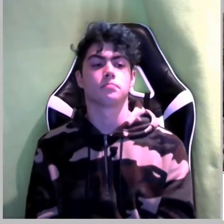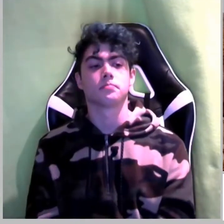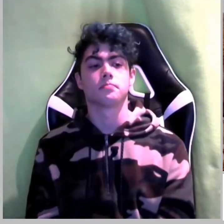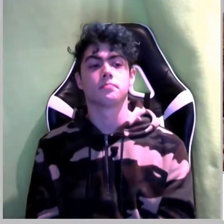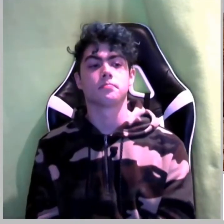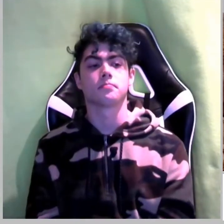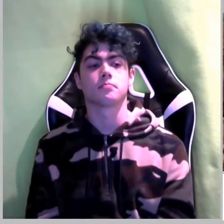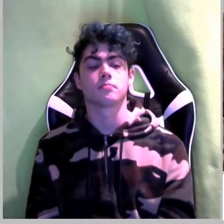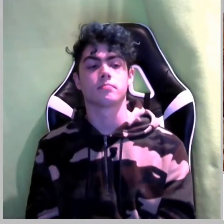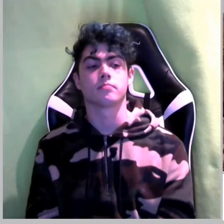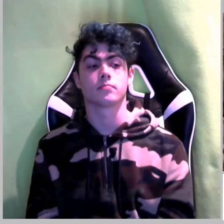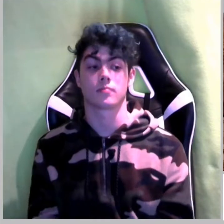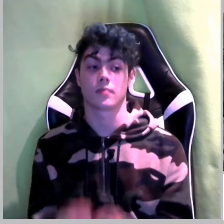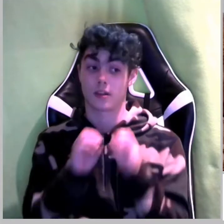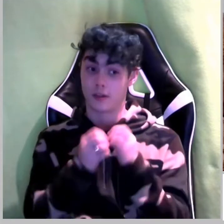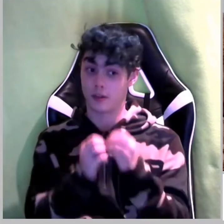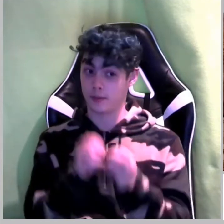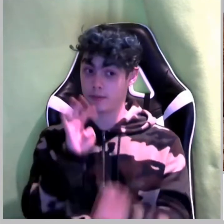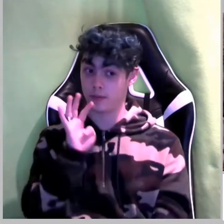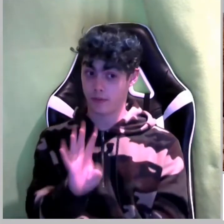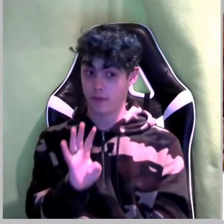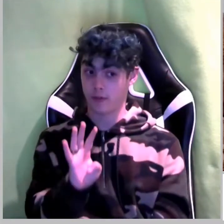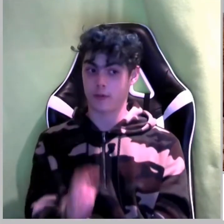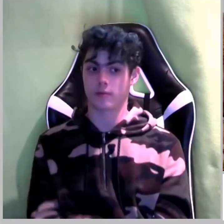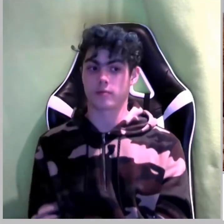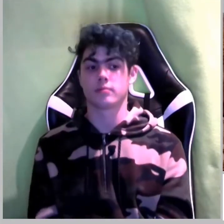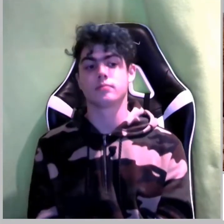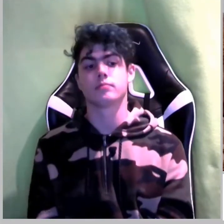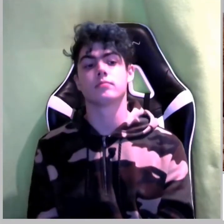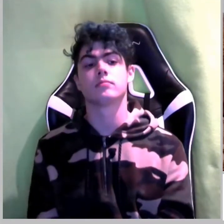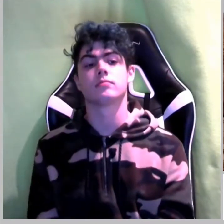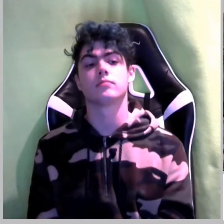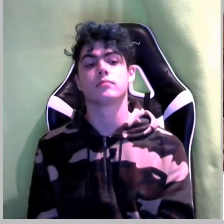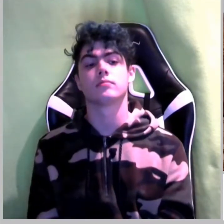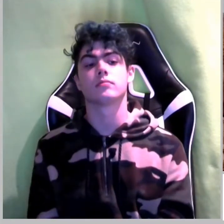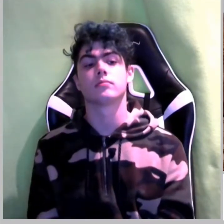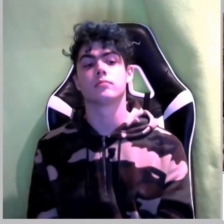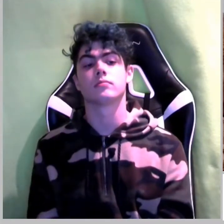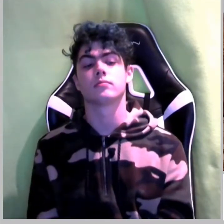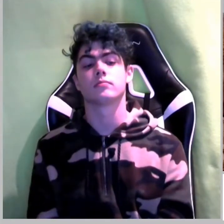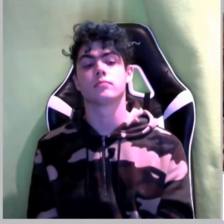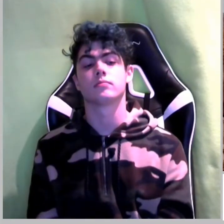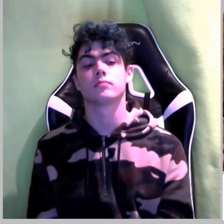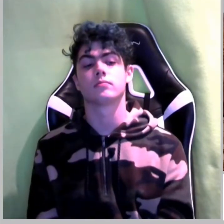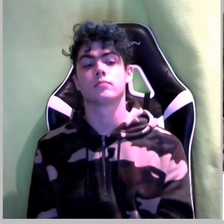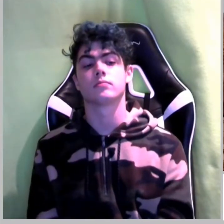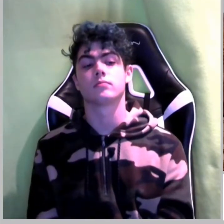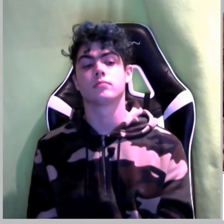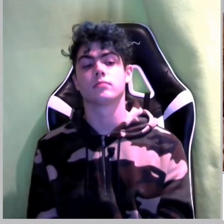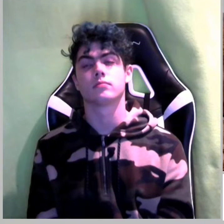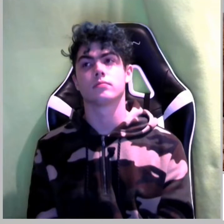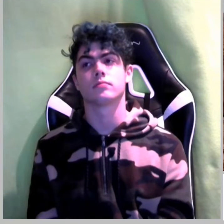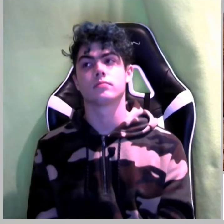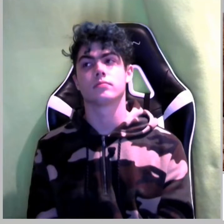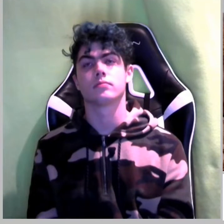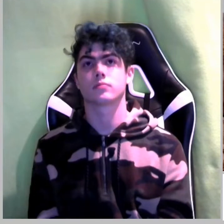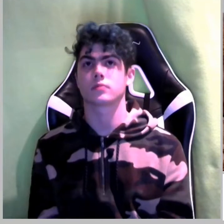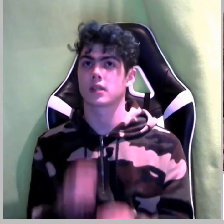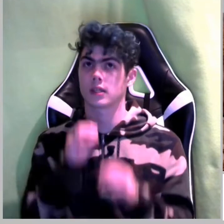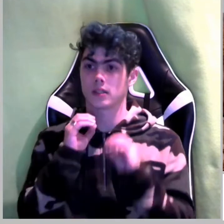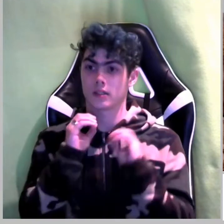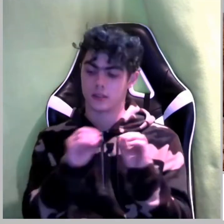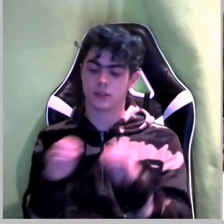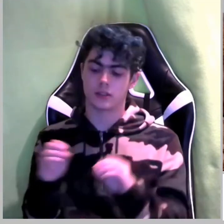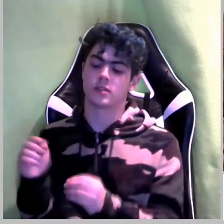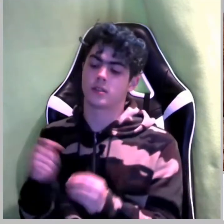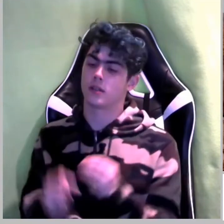The fourth discourse is the teaches us here the greatness of the kingdom or church